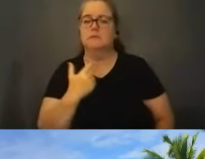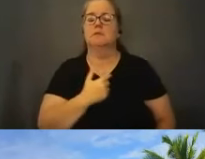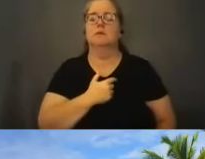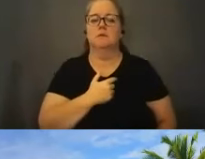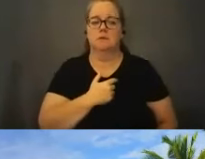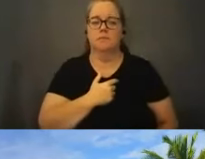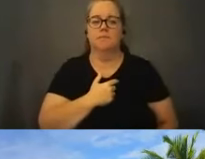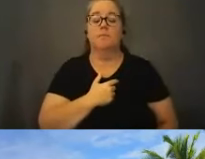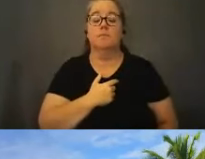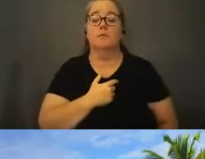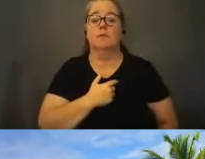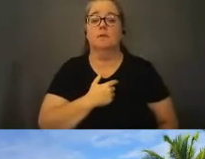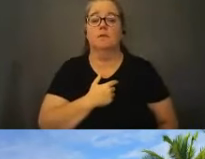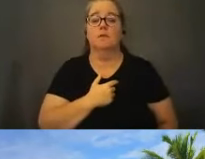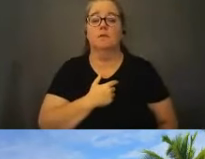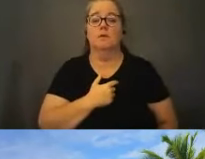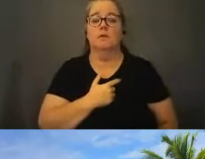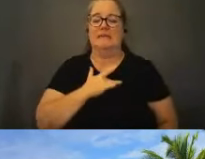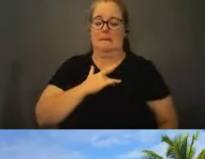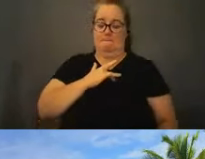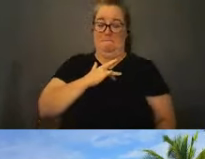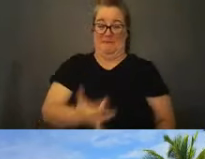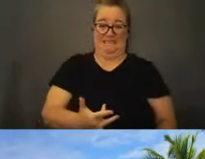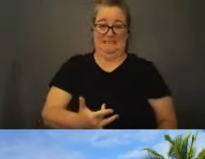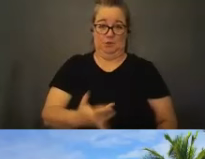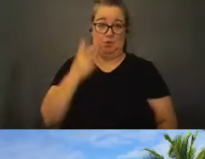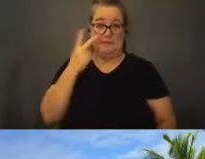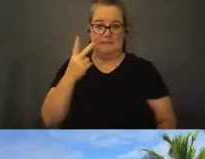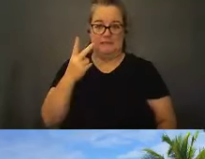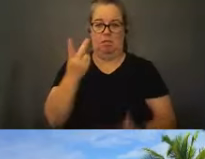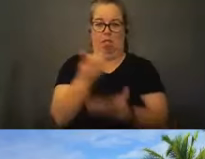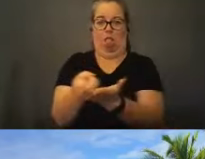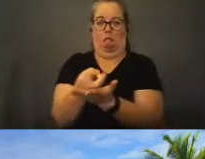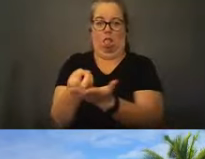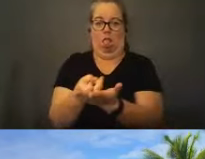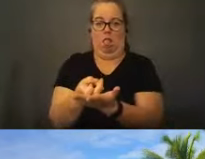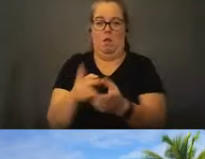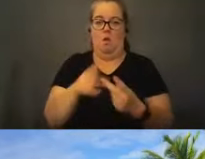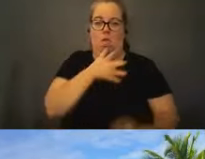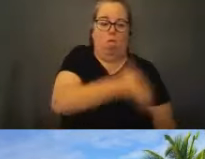But more commonly, we will see a seizure or vomiting.